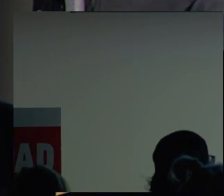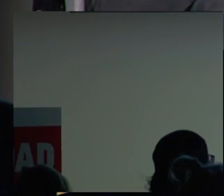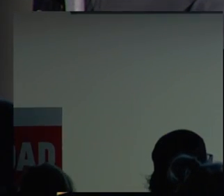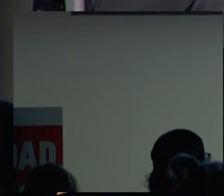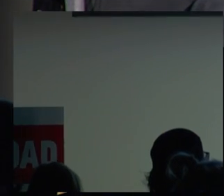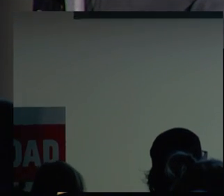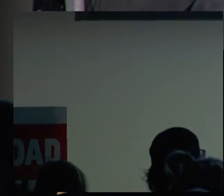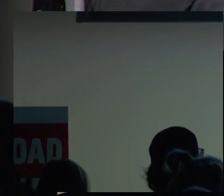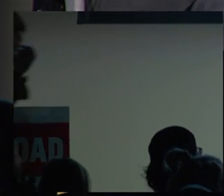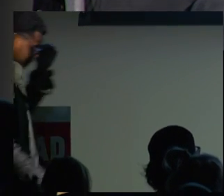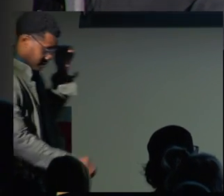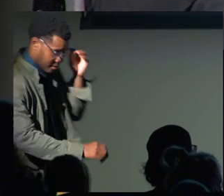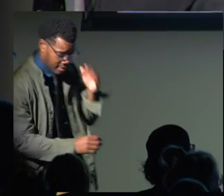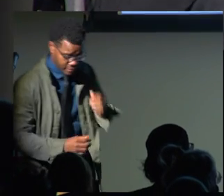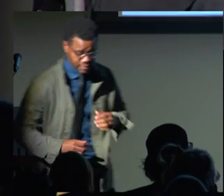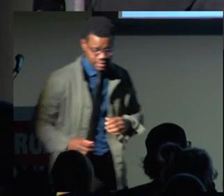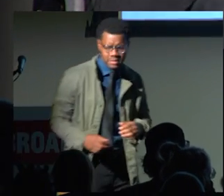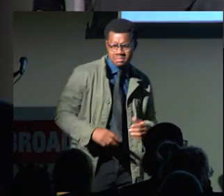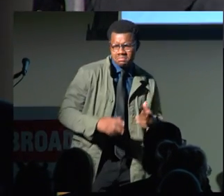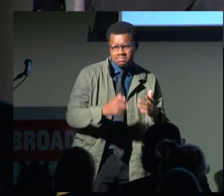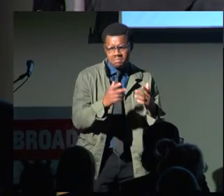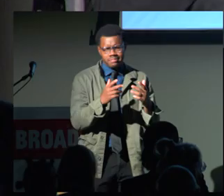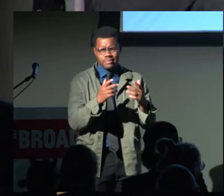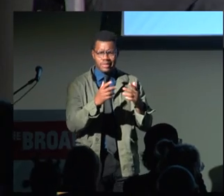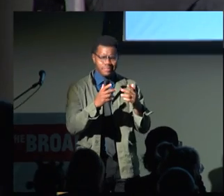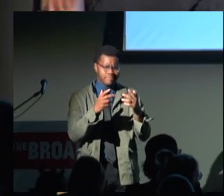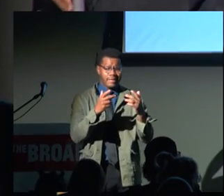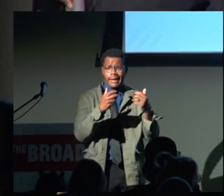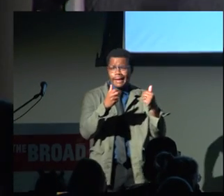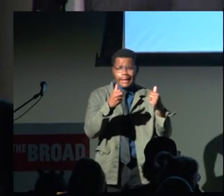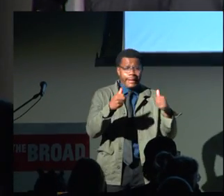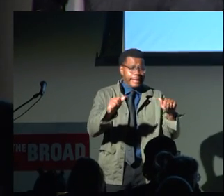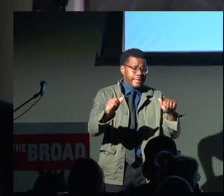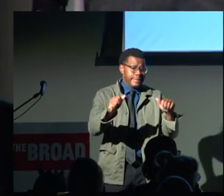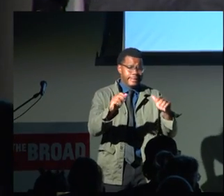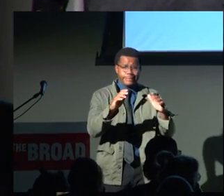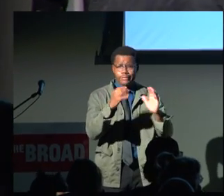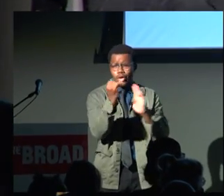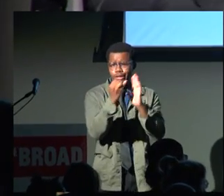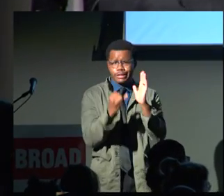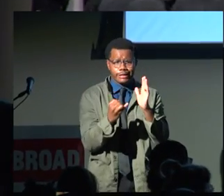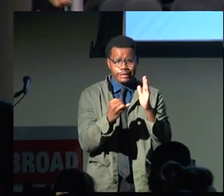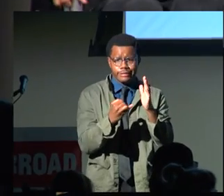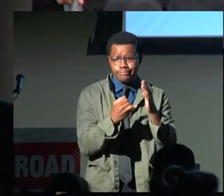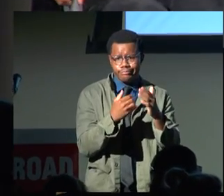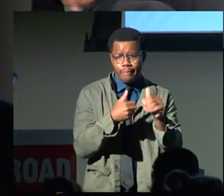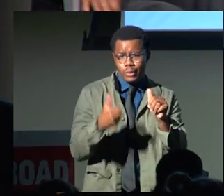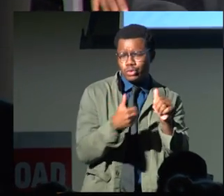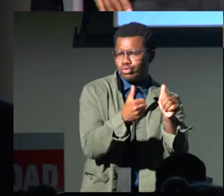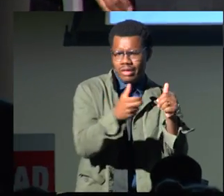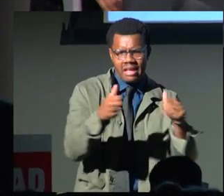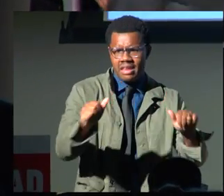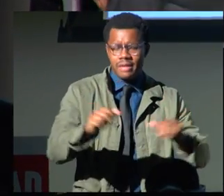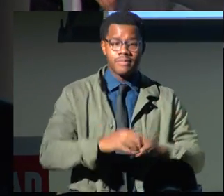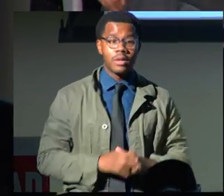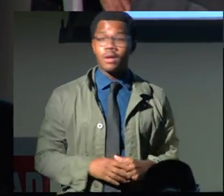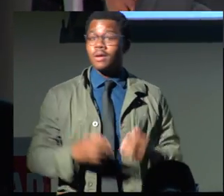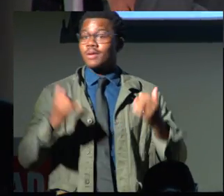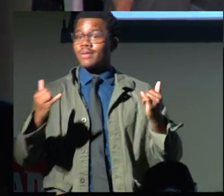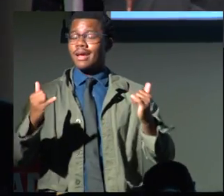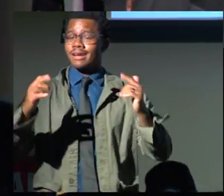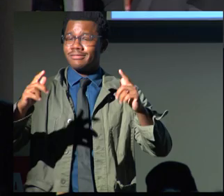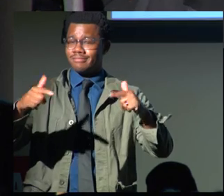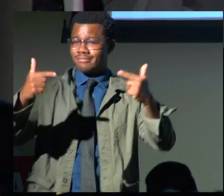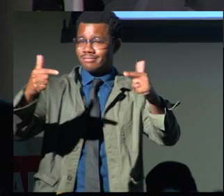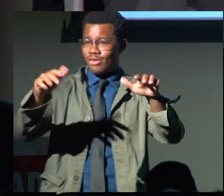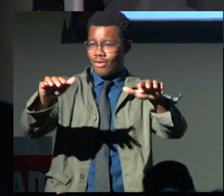artistic pursuit. Cool. So. Okay, so we're going to throw it out, right? Let's throw it out. Yes, of course. If anybody has any questions they